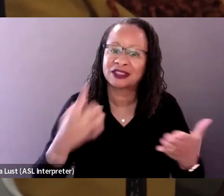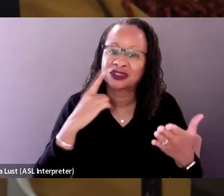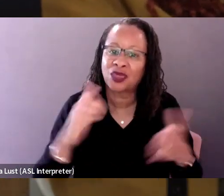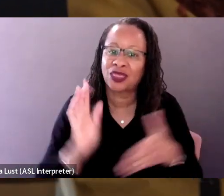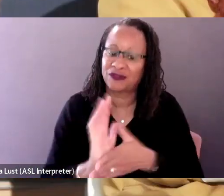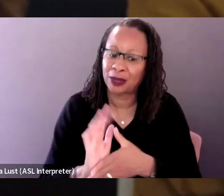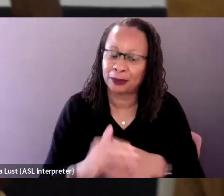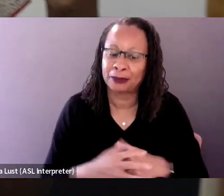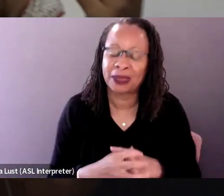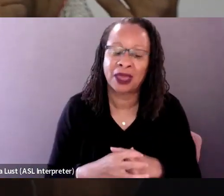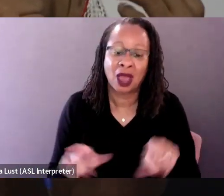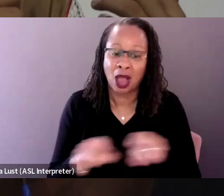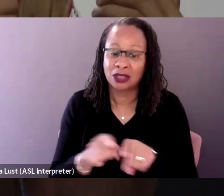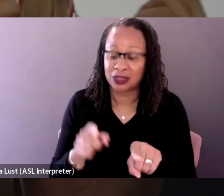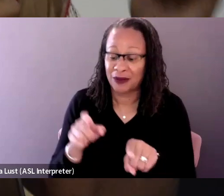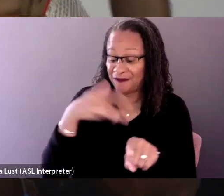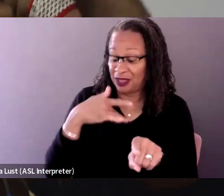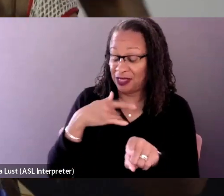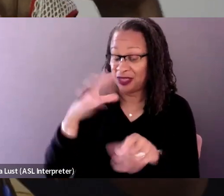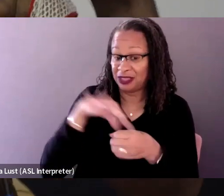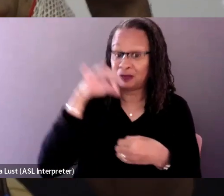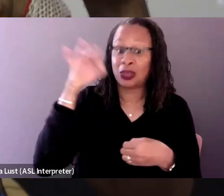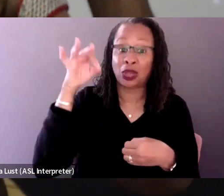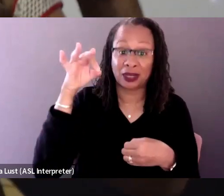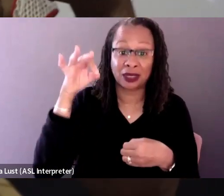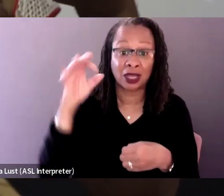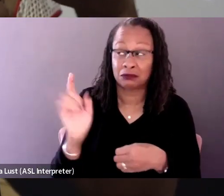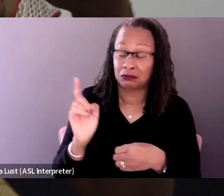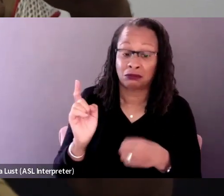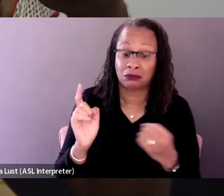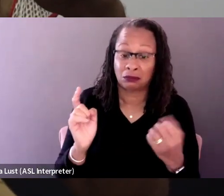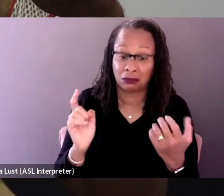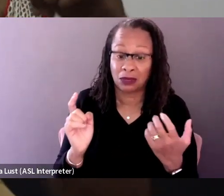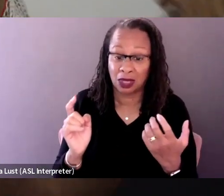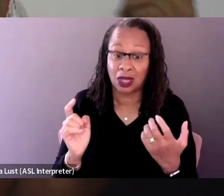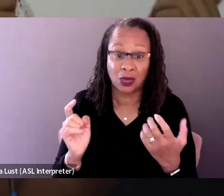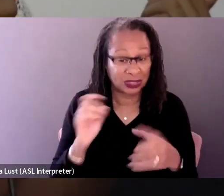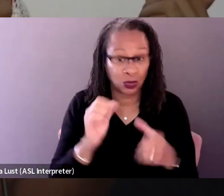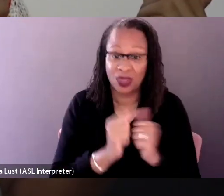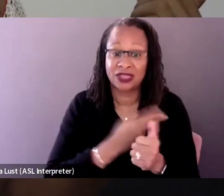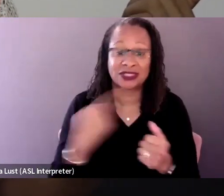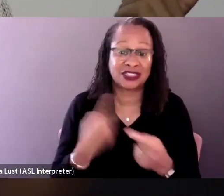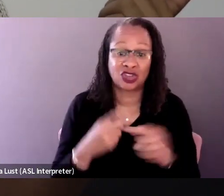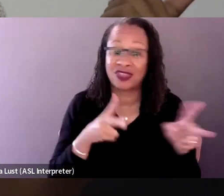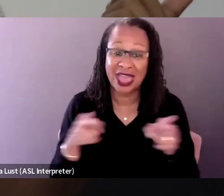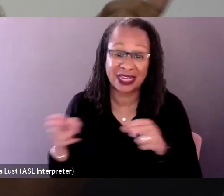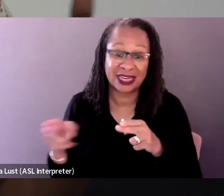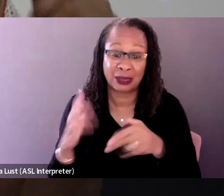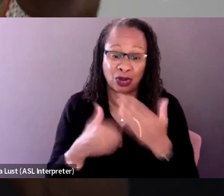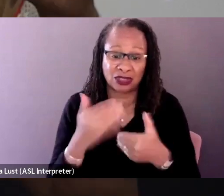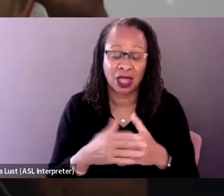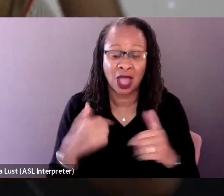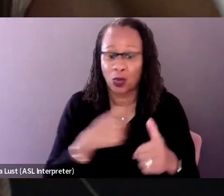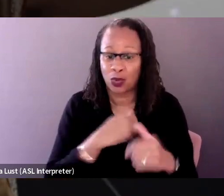I also think Spirit was also all the way till the editing process, like we would wake up like in the middle of the